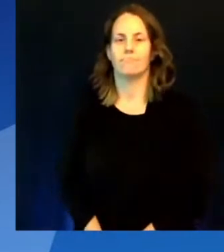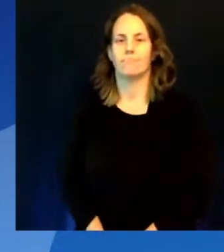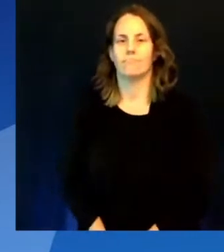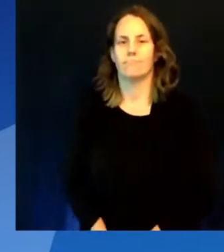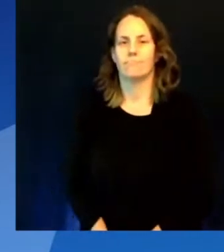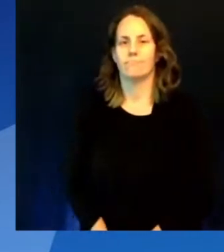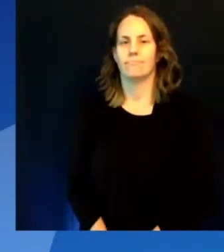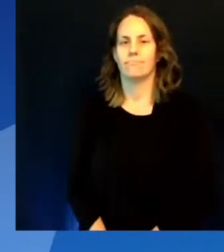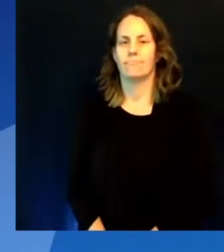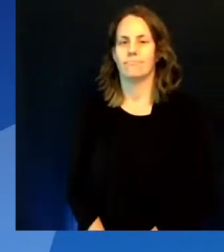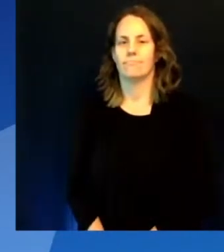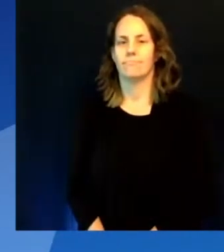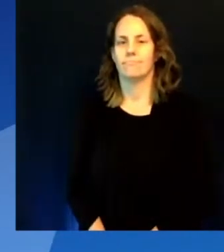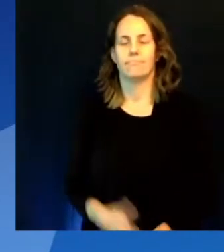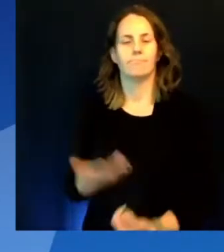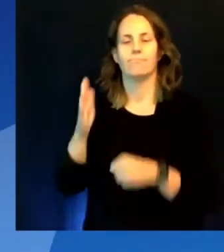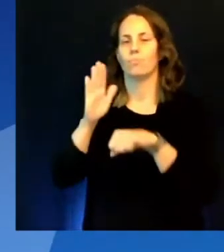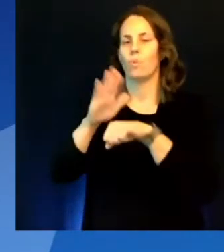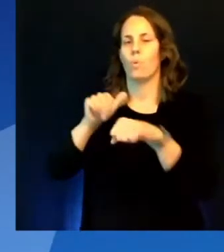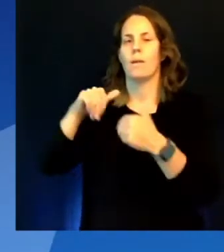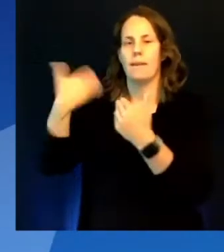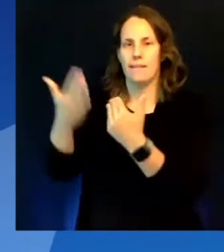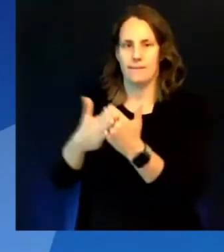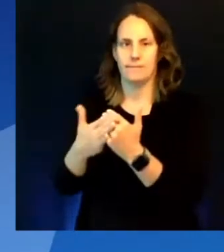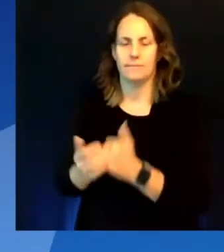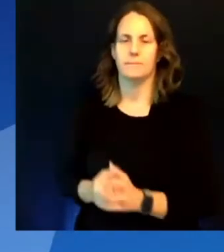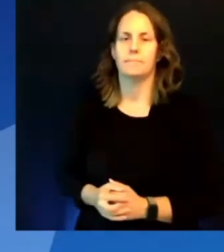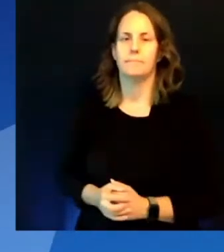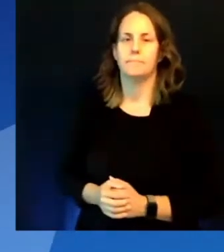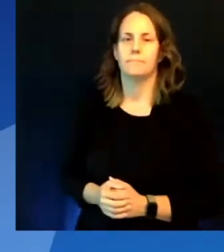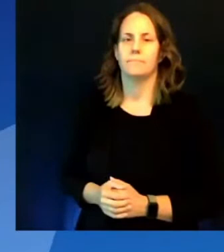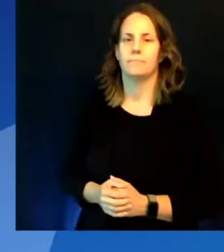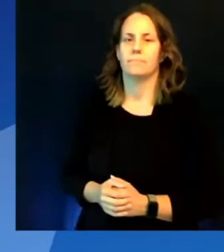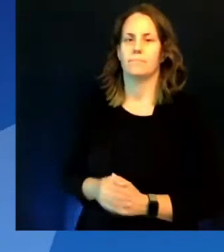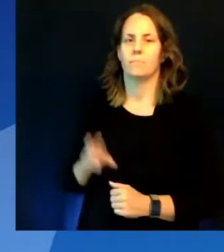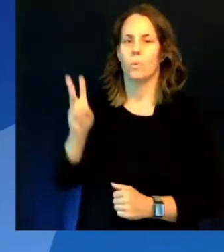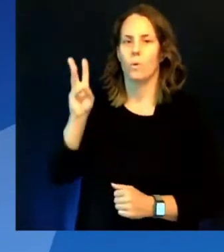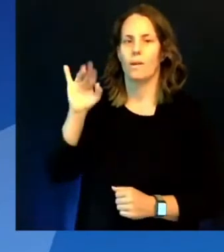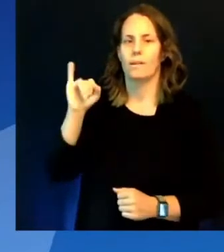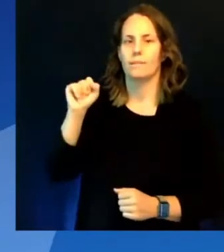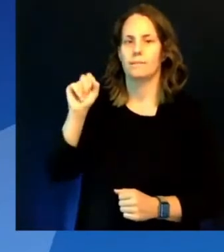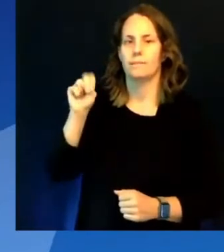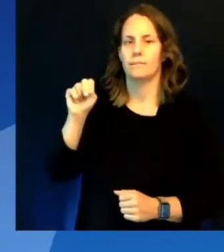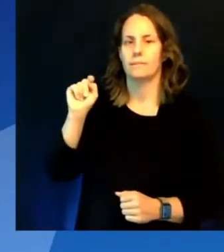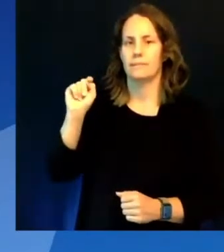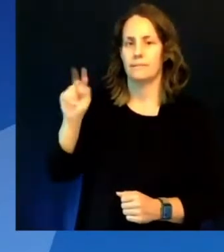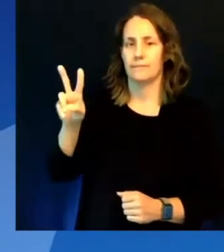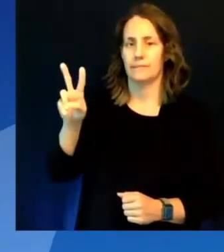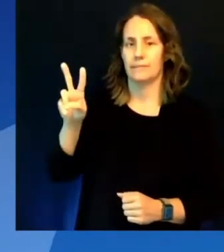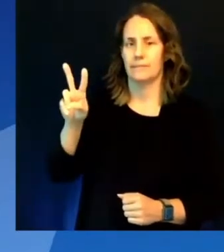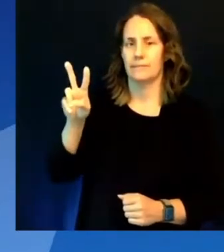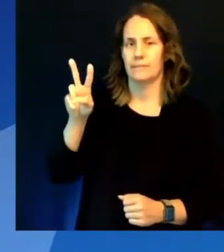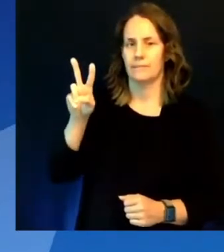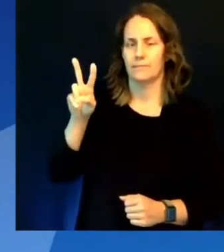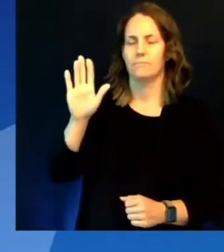Okay, moving on then to Kent Wayne Scott from WISN TV in Milwaukee. Kent?